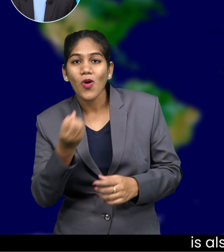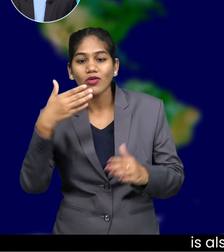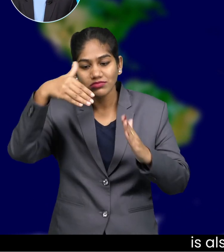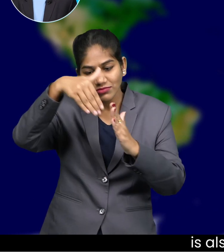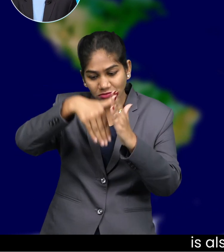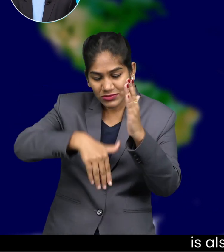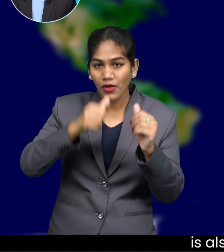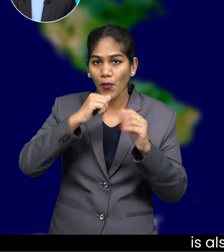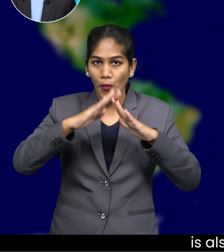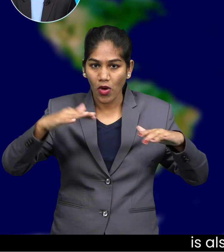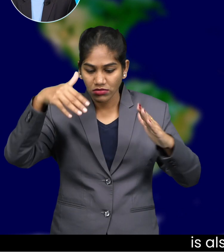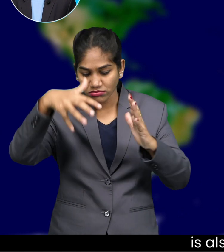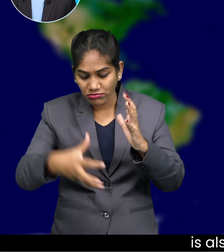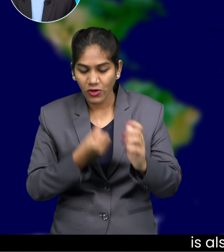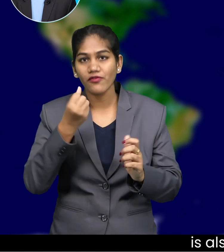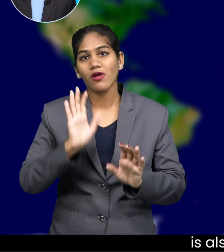underground.